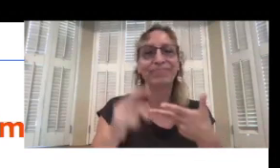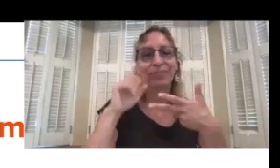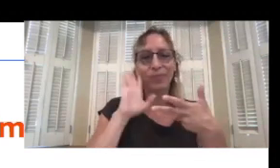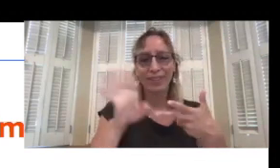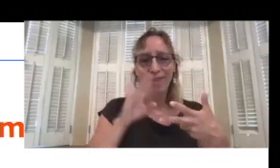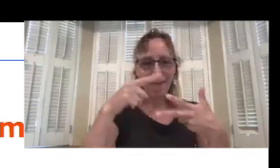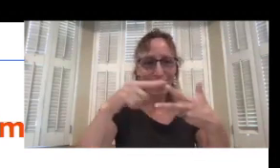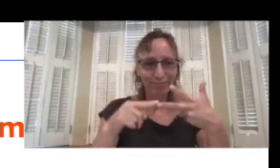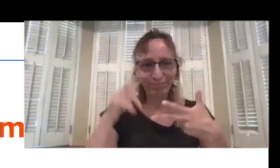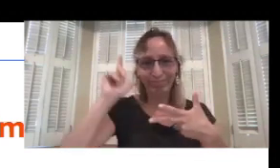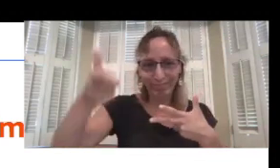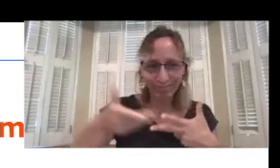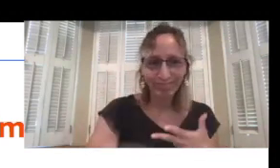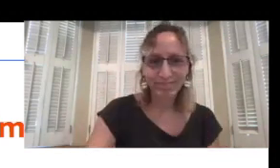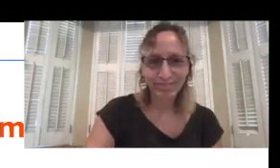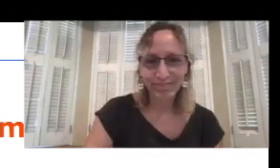backgrounds.